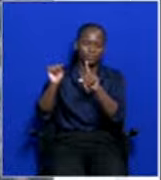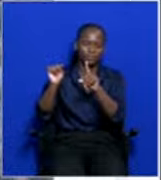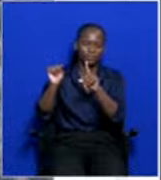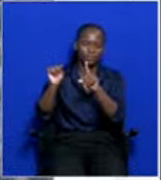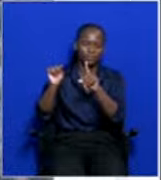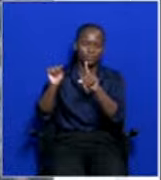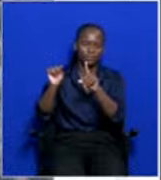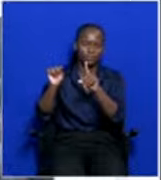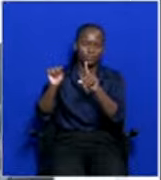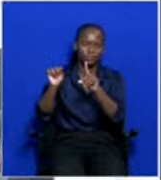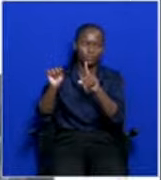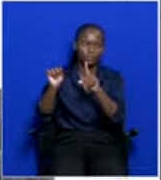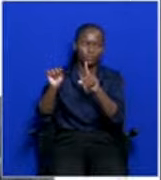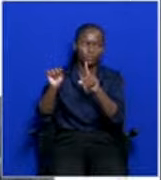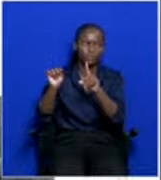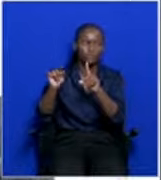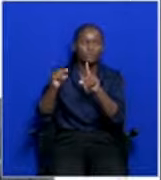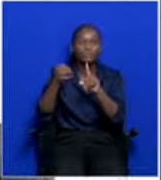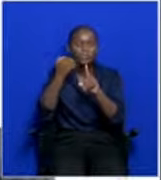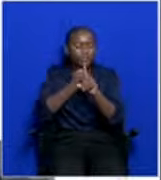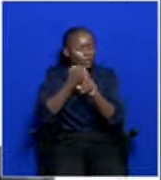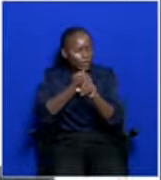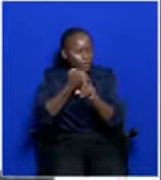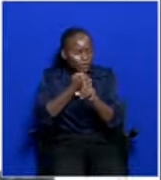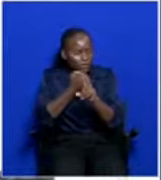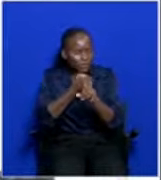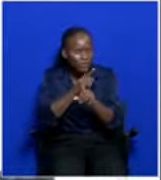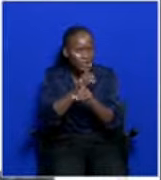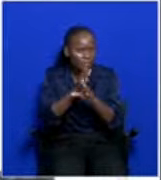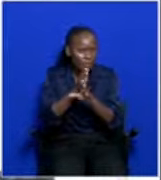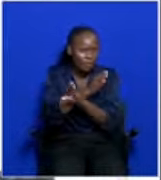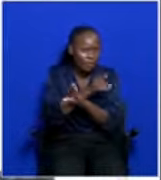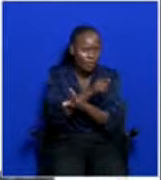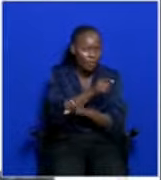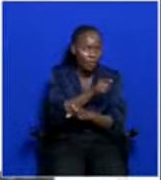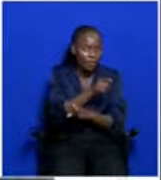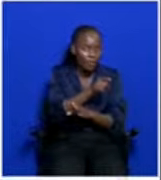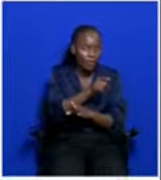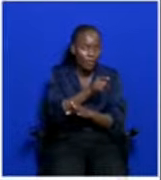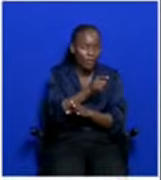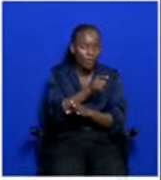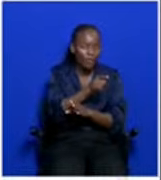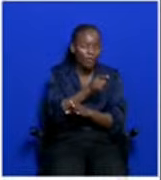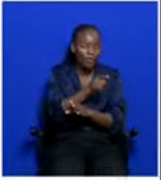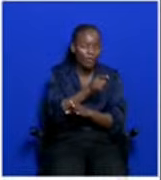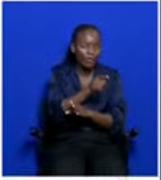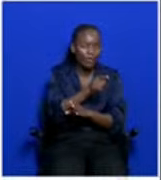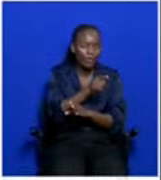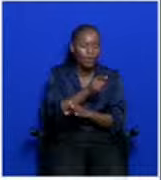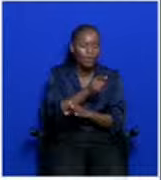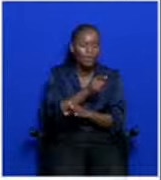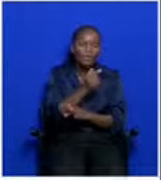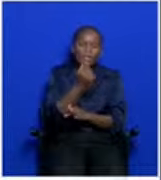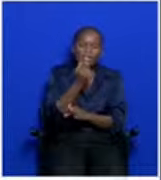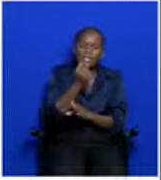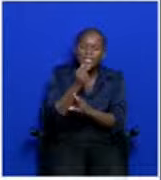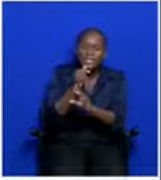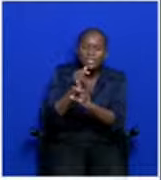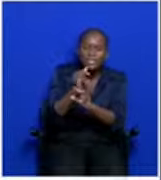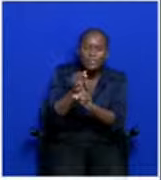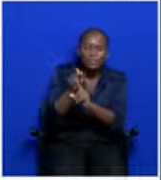Are a- you just before that? Are you referring? There's somebody in a